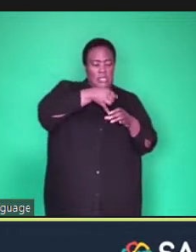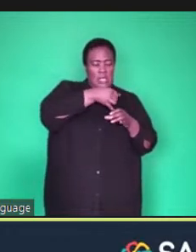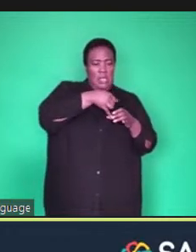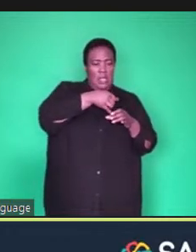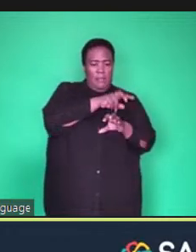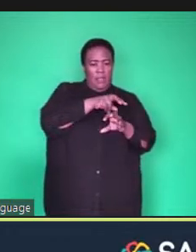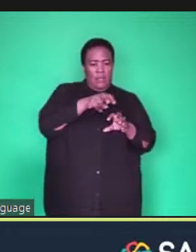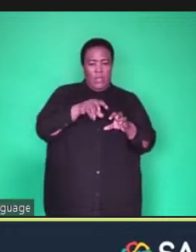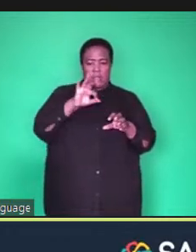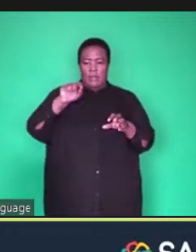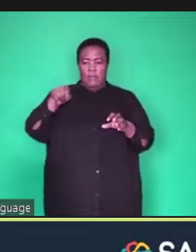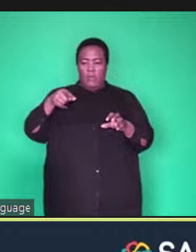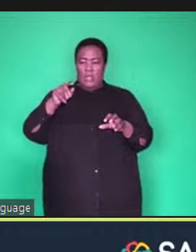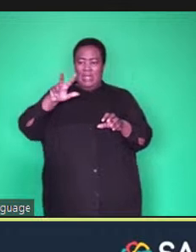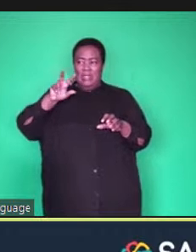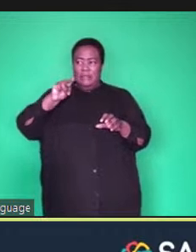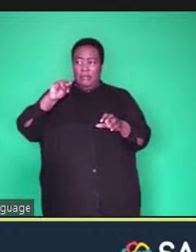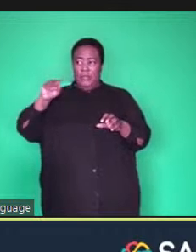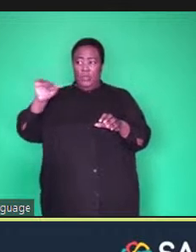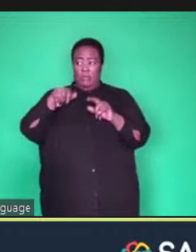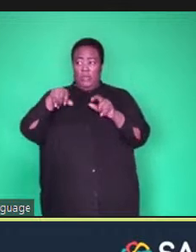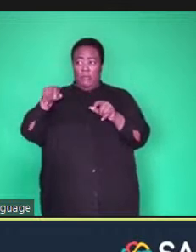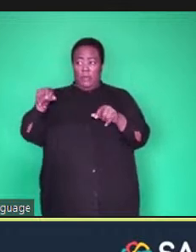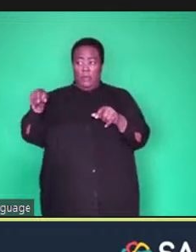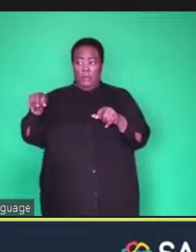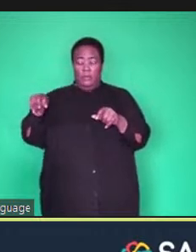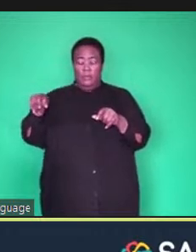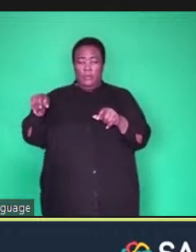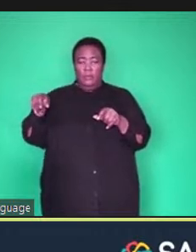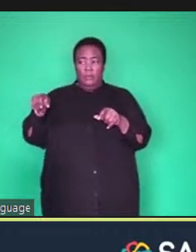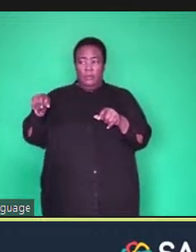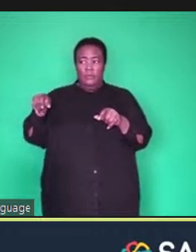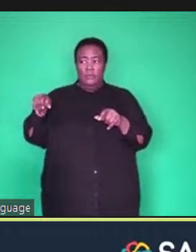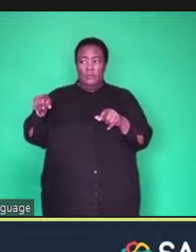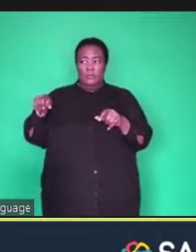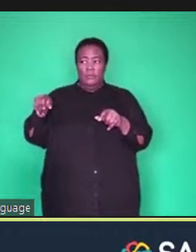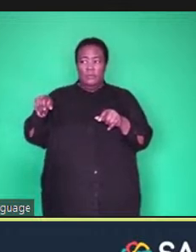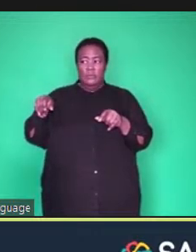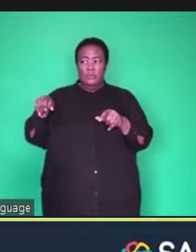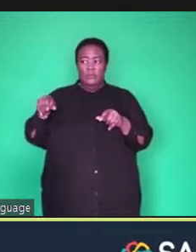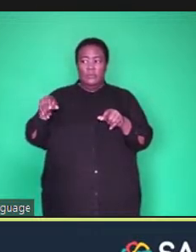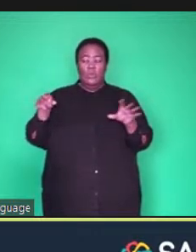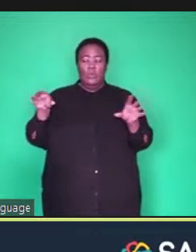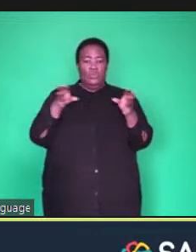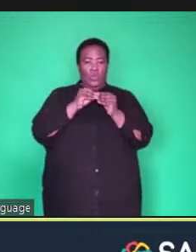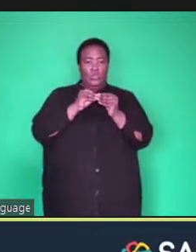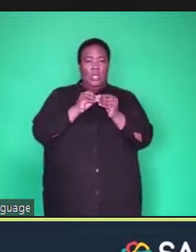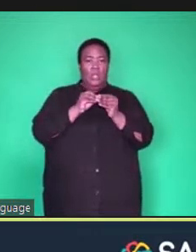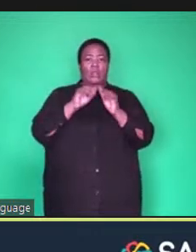3.8 million people. Now we get to this,